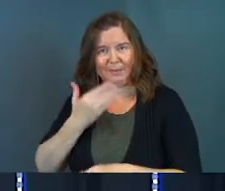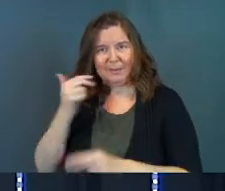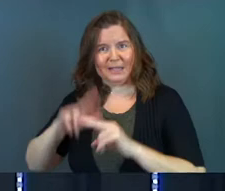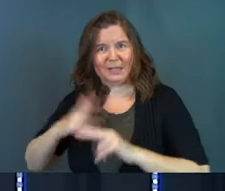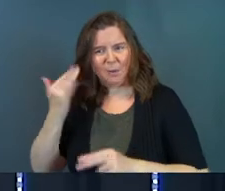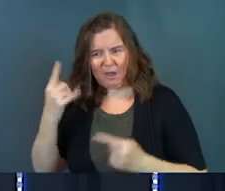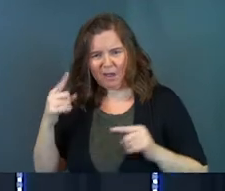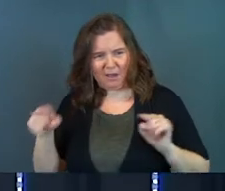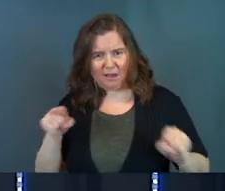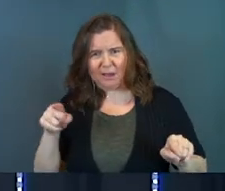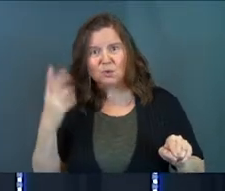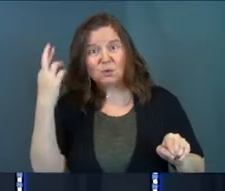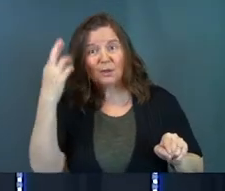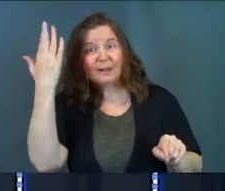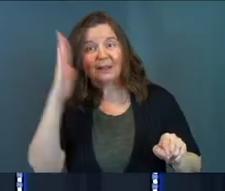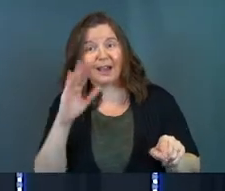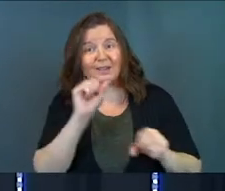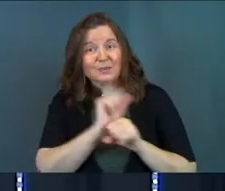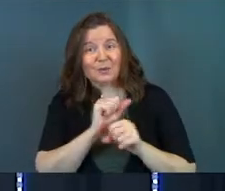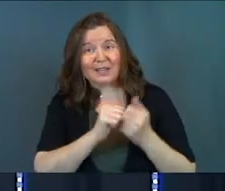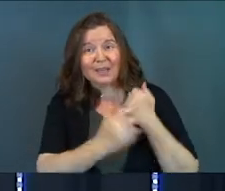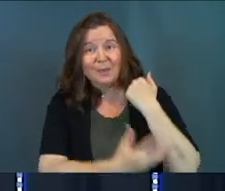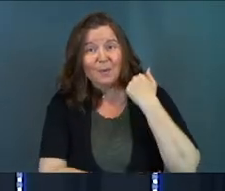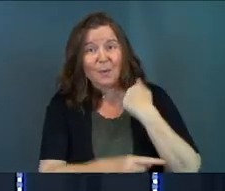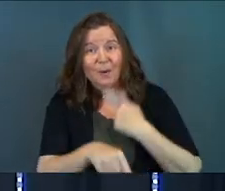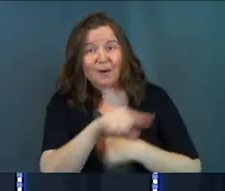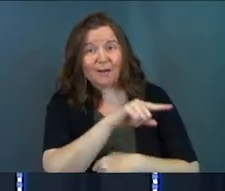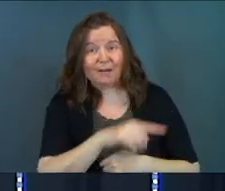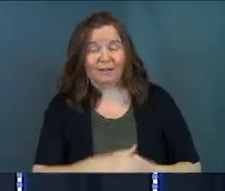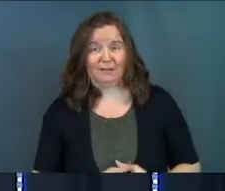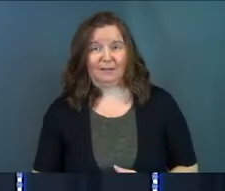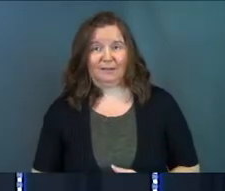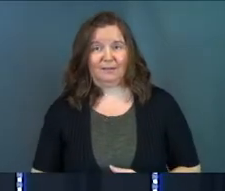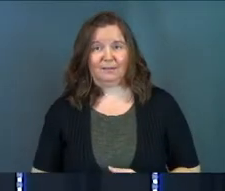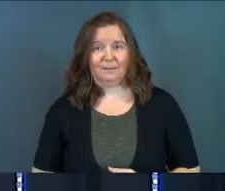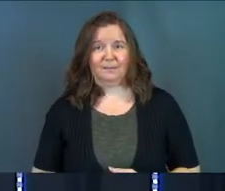best seats? Don't you realize God is working in the poor?